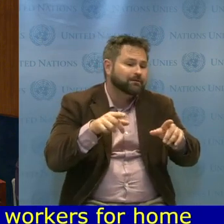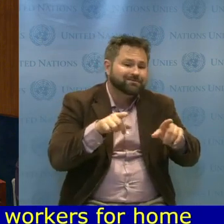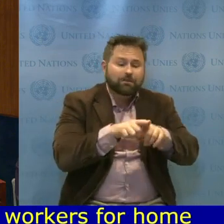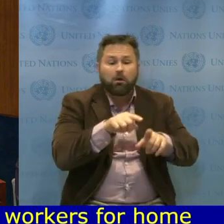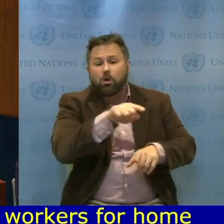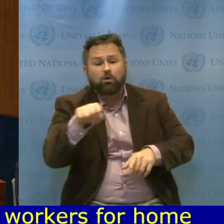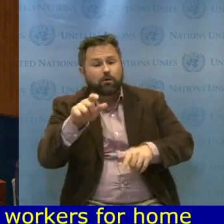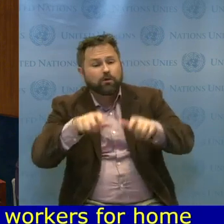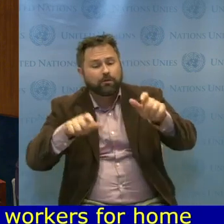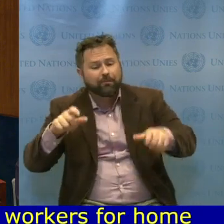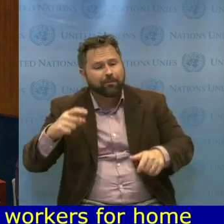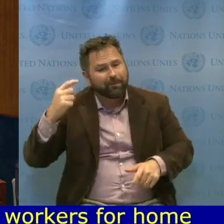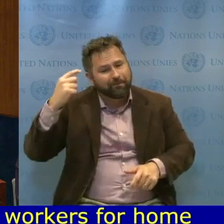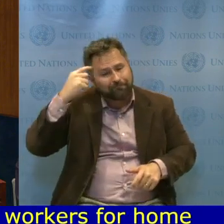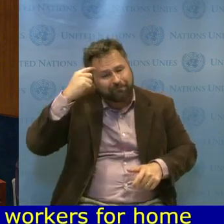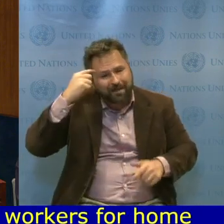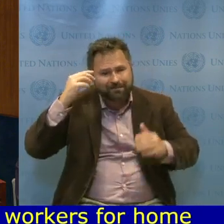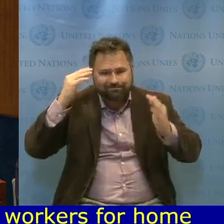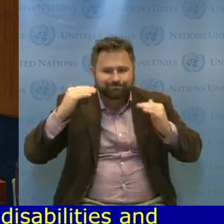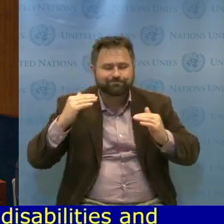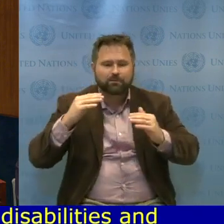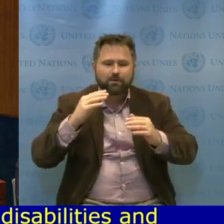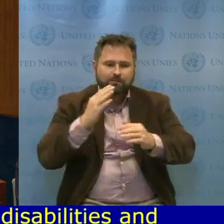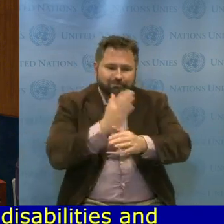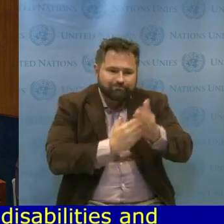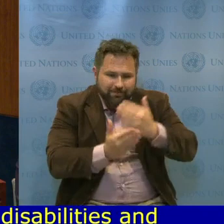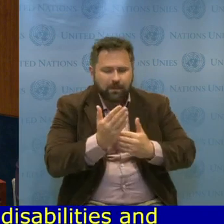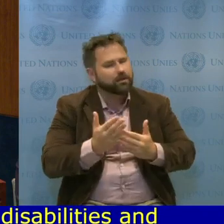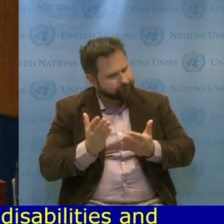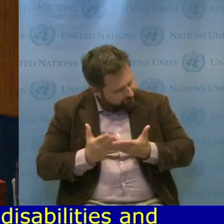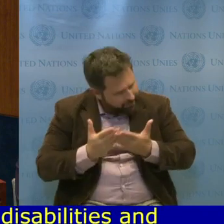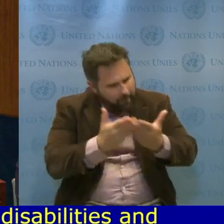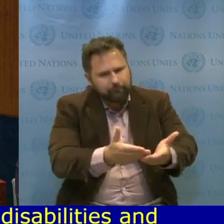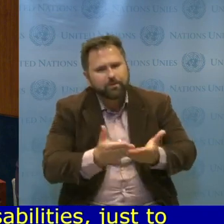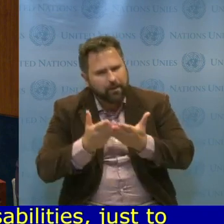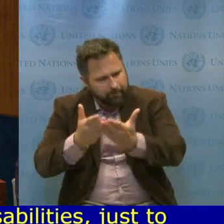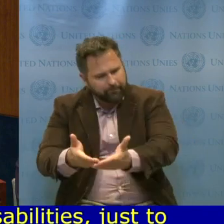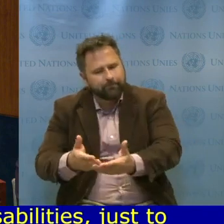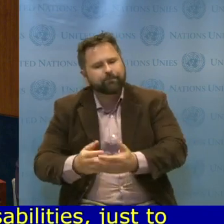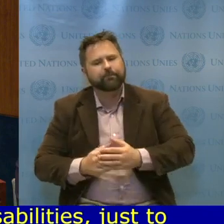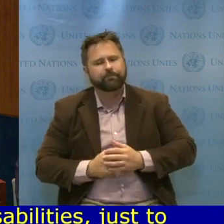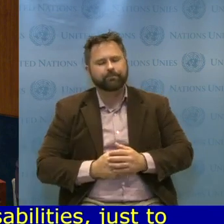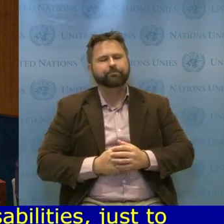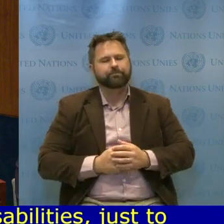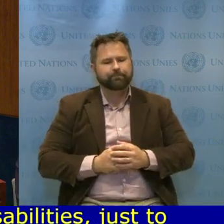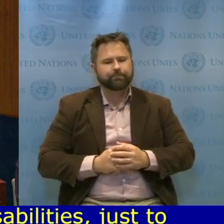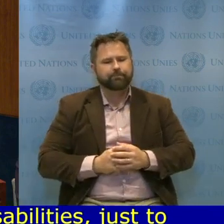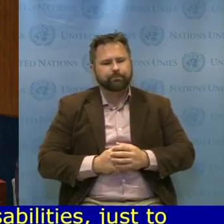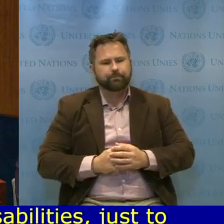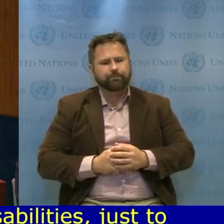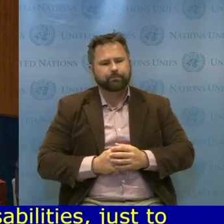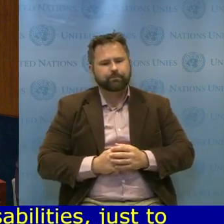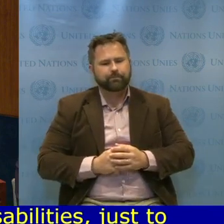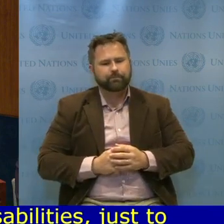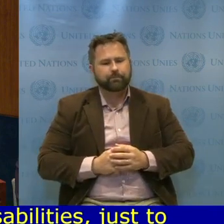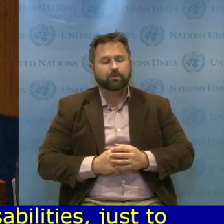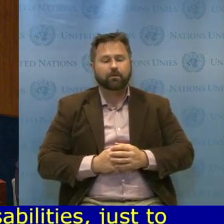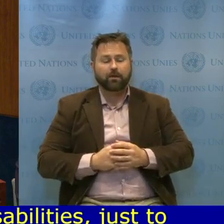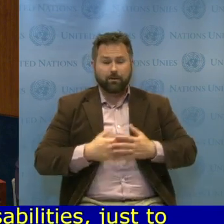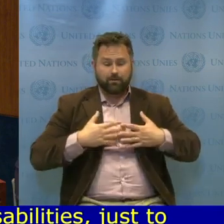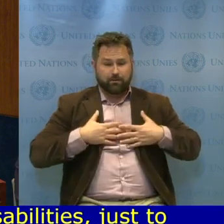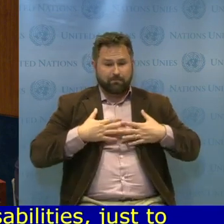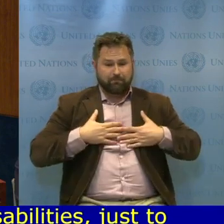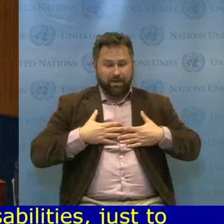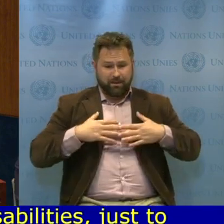few. The ministry currently is also facing with an issue of the concern regarding the